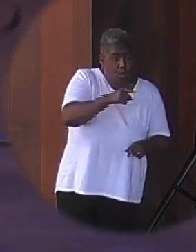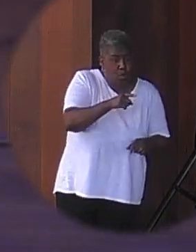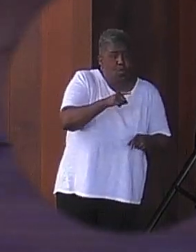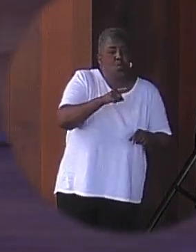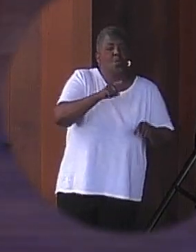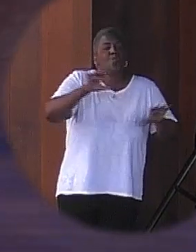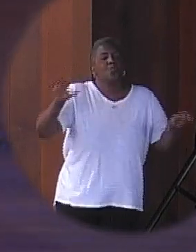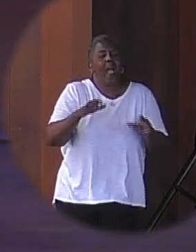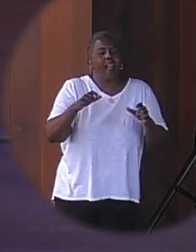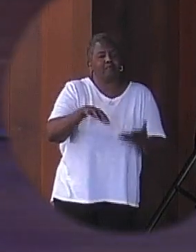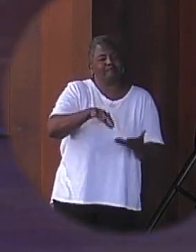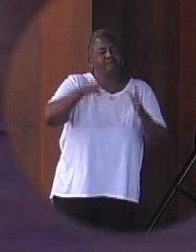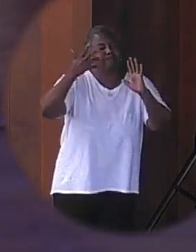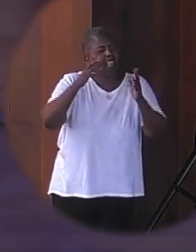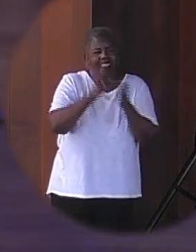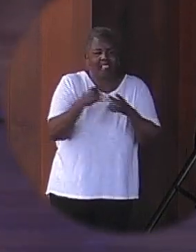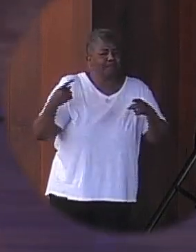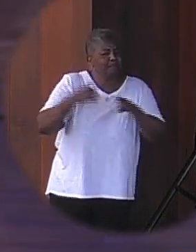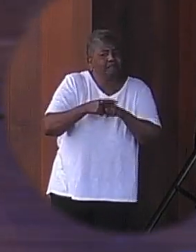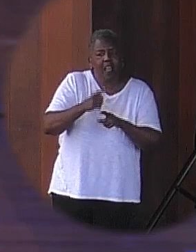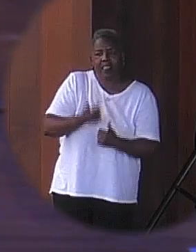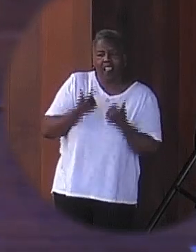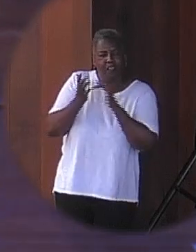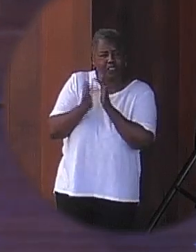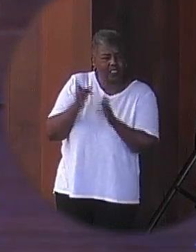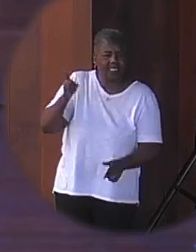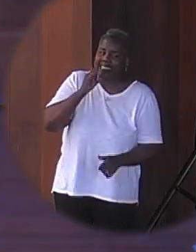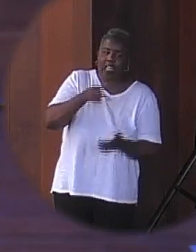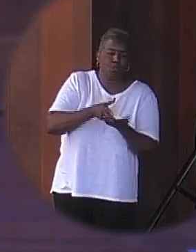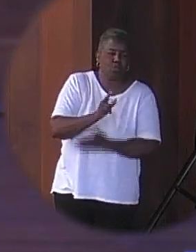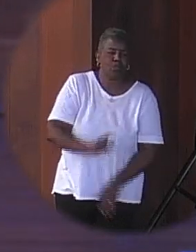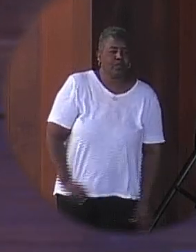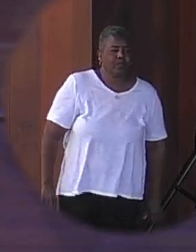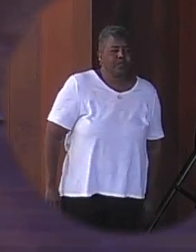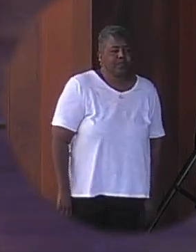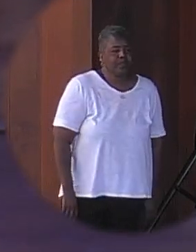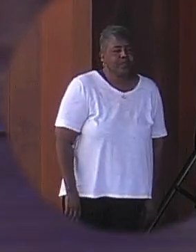in violence that is contrary to the life of Jesus, it ain't true.